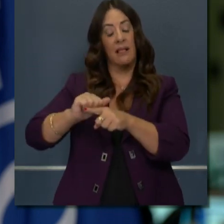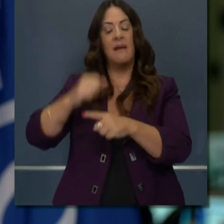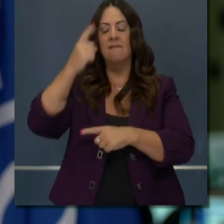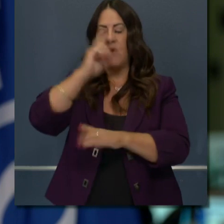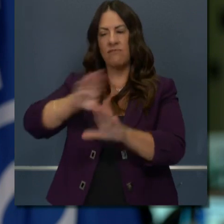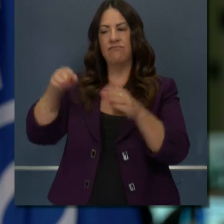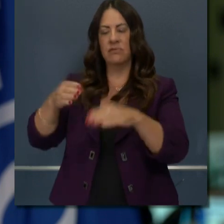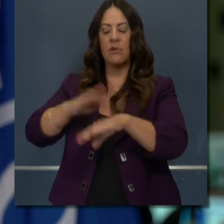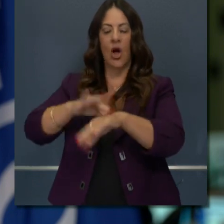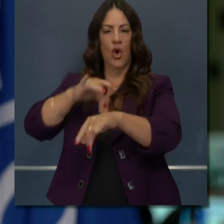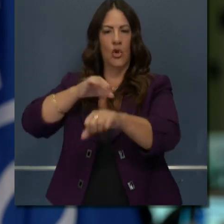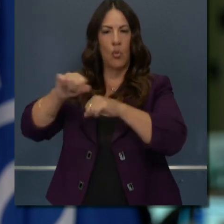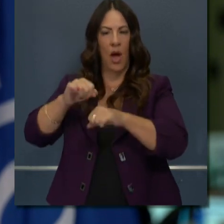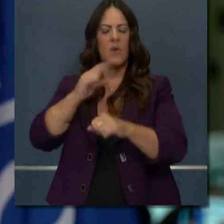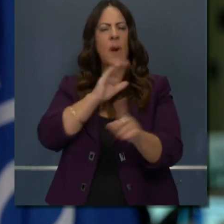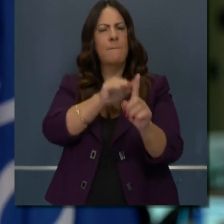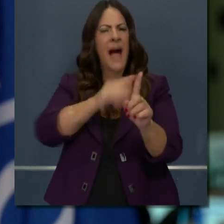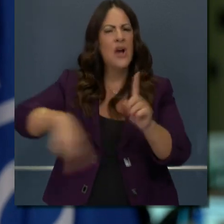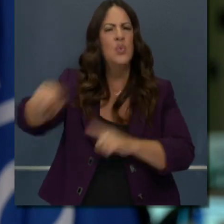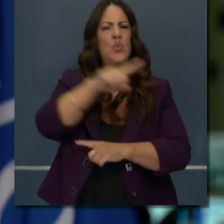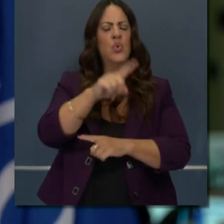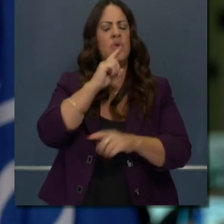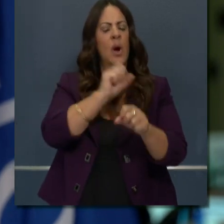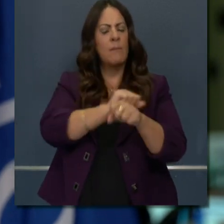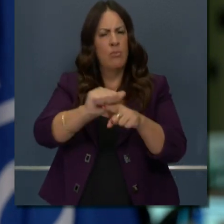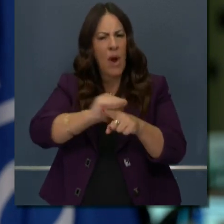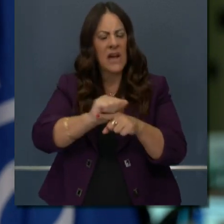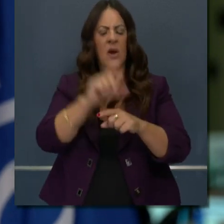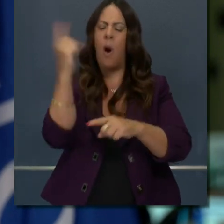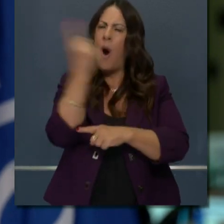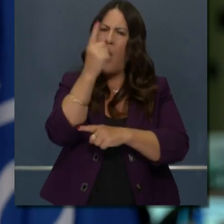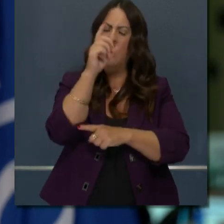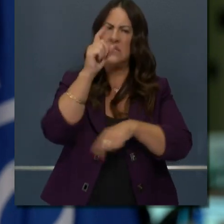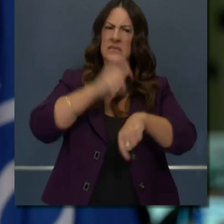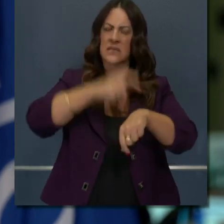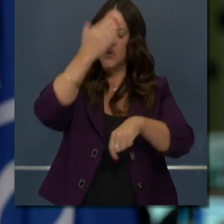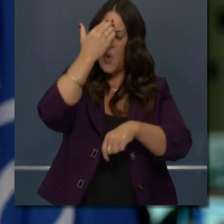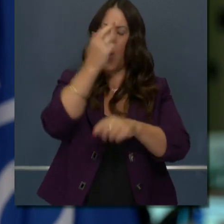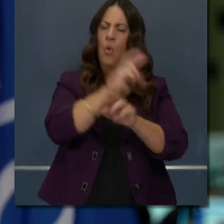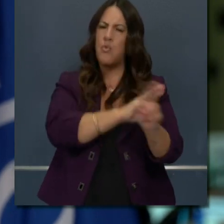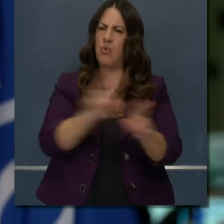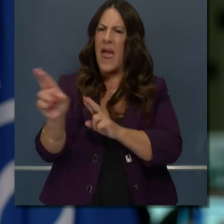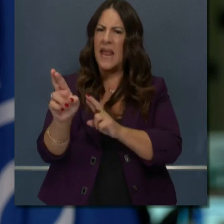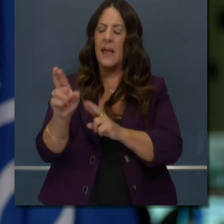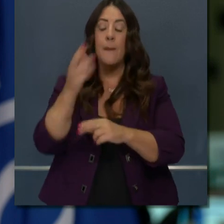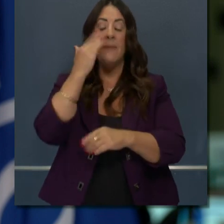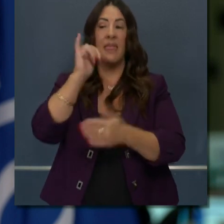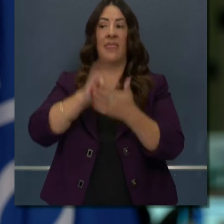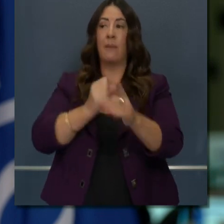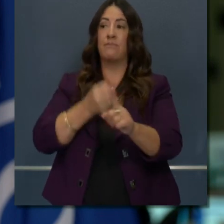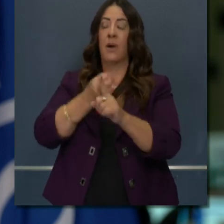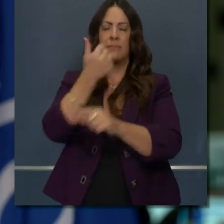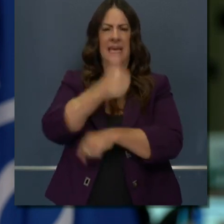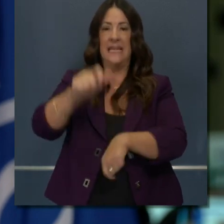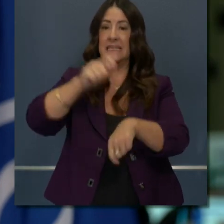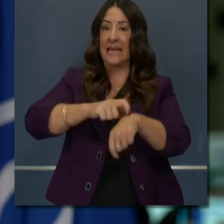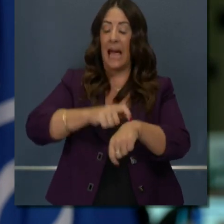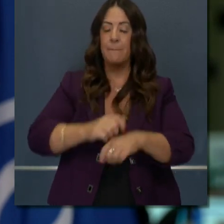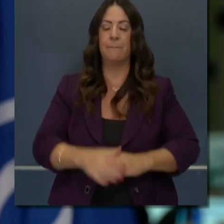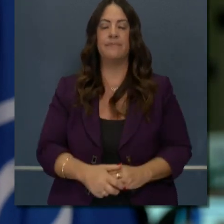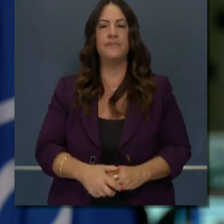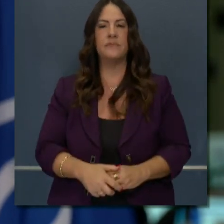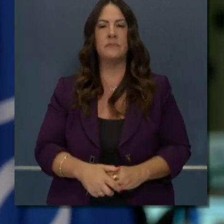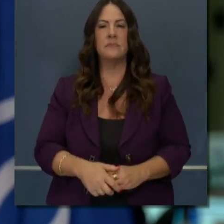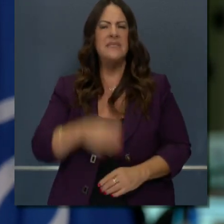to remind Californians to practice, to always be ready for those earthquakes that can come at any time. It doesn't have to be